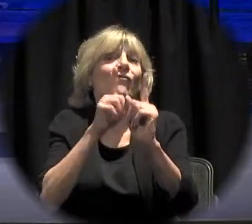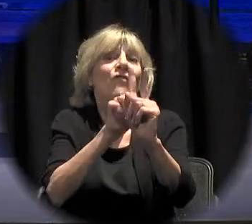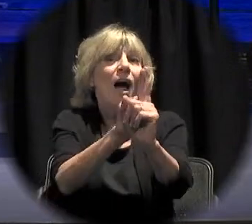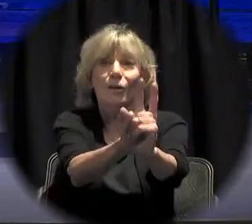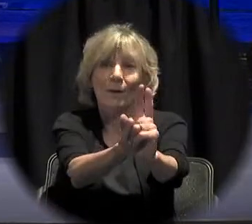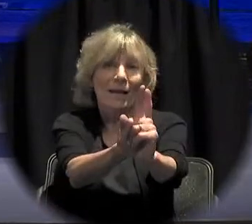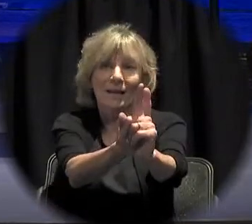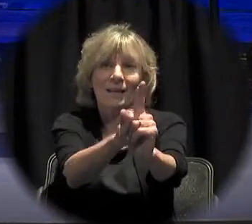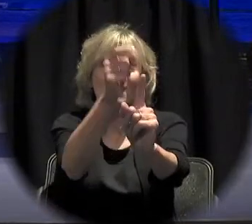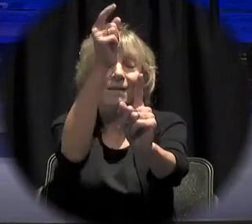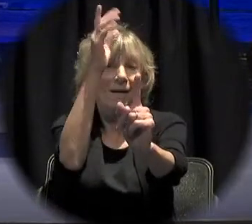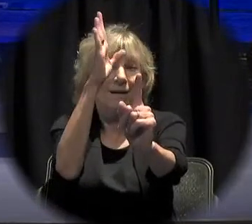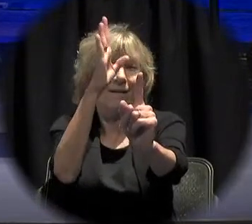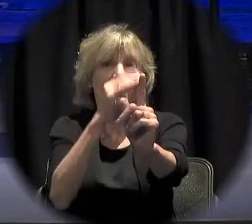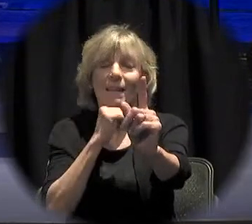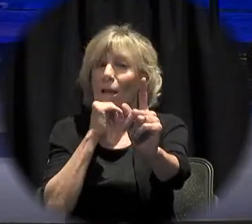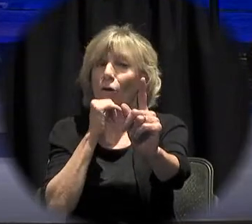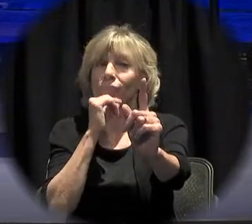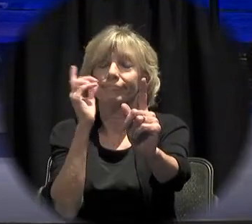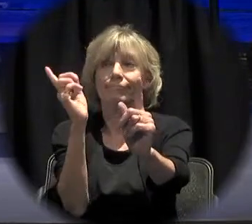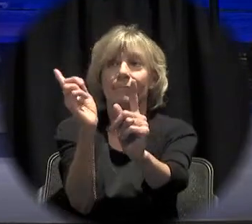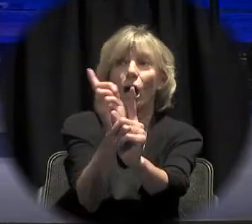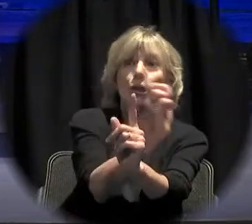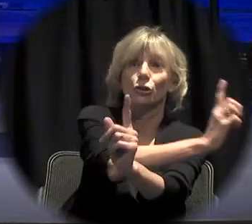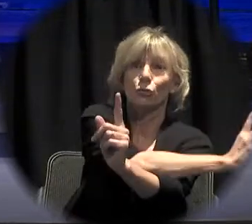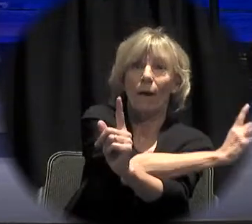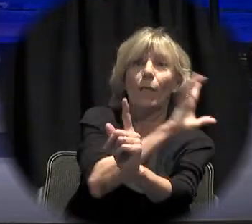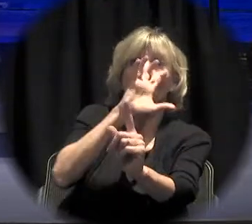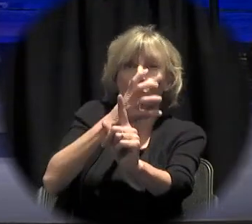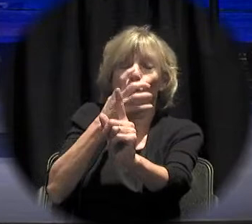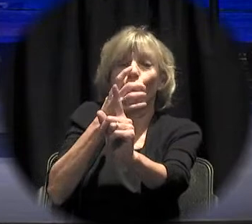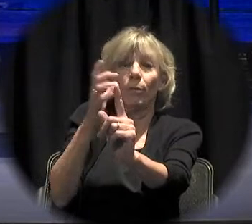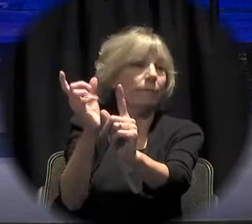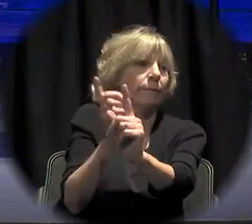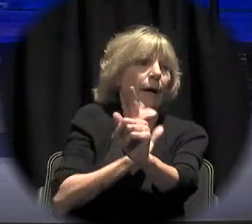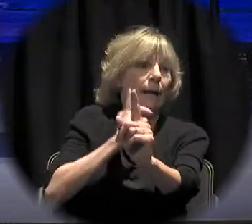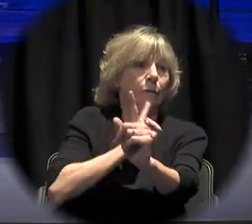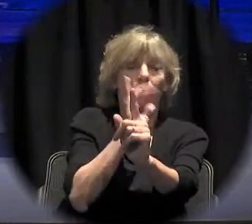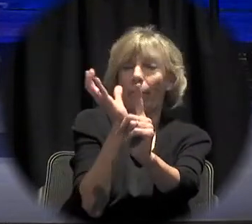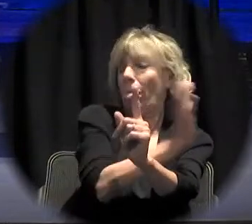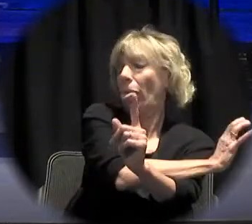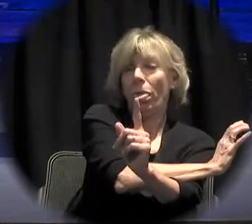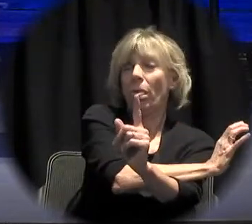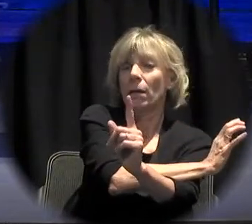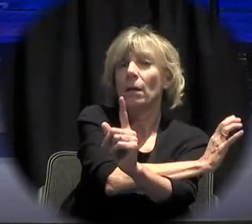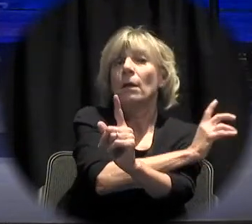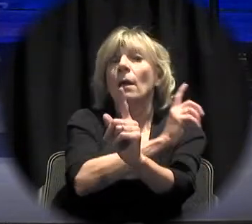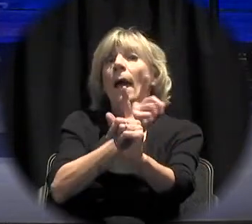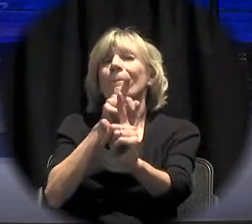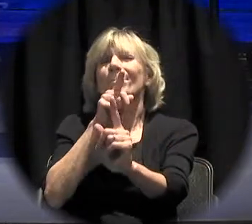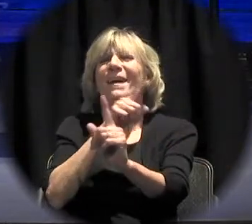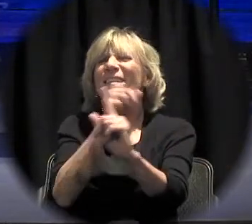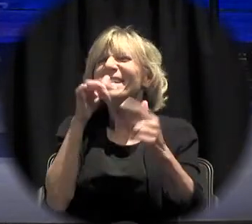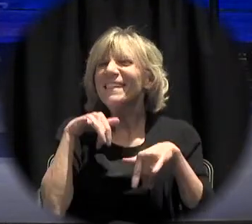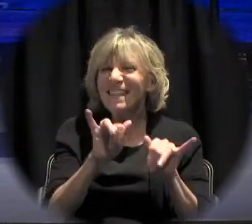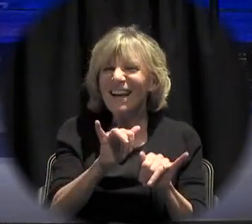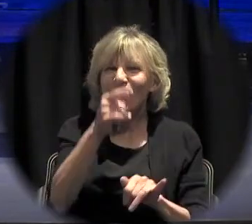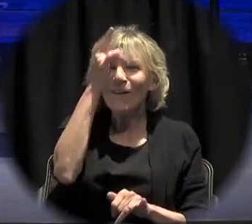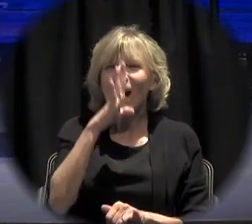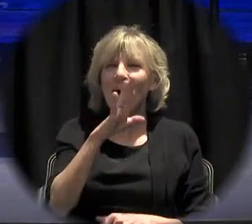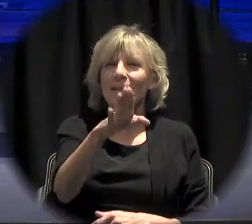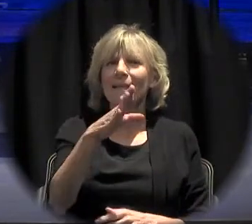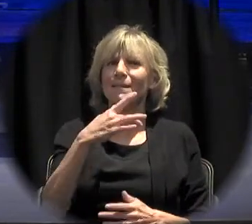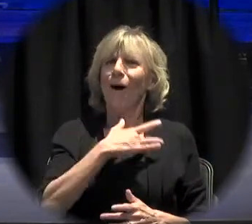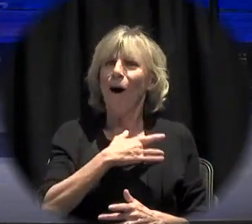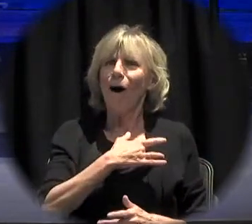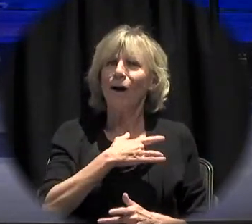to Israel. Even in times when we're not doing the right thing, this is still God's heart toward us. He's with us. He's